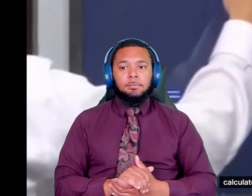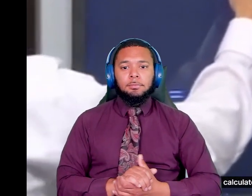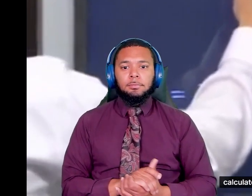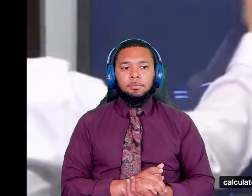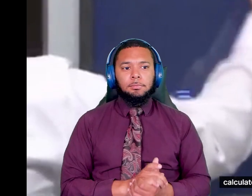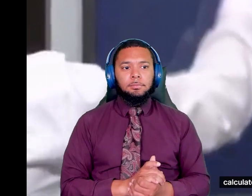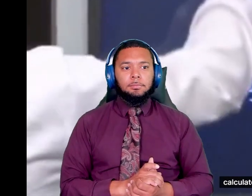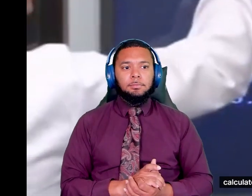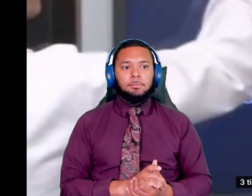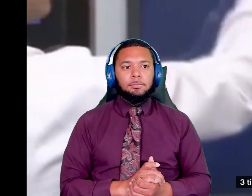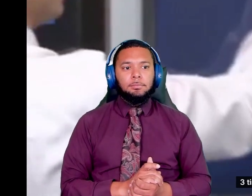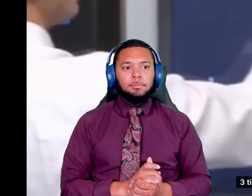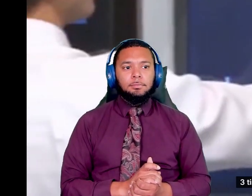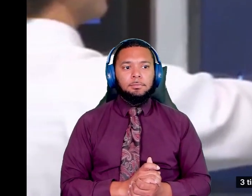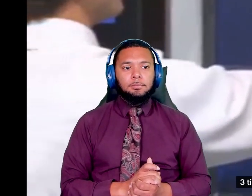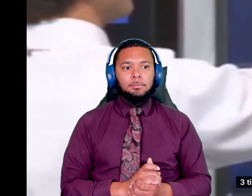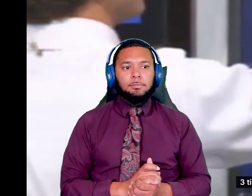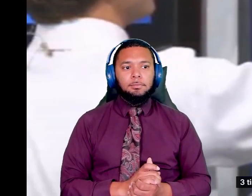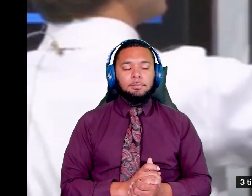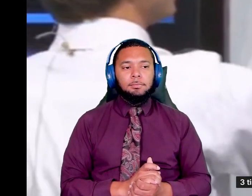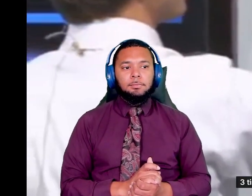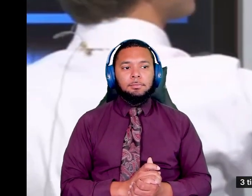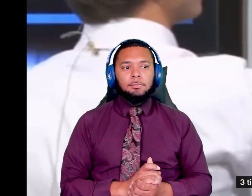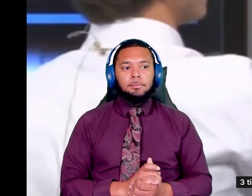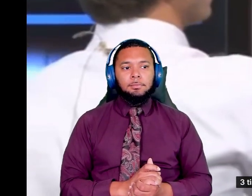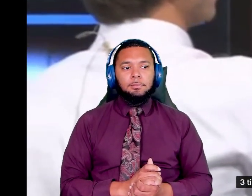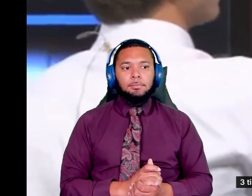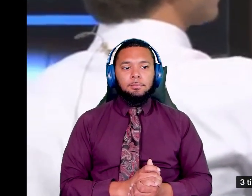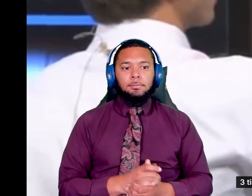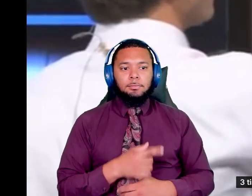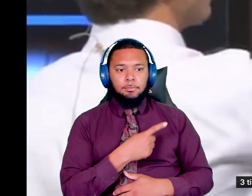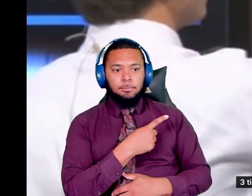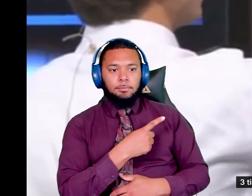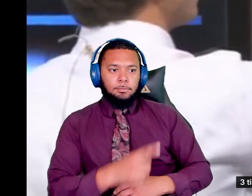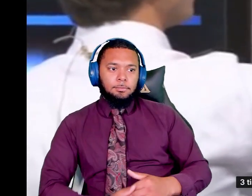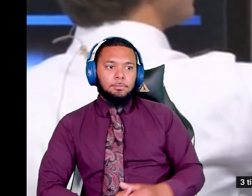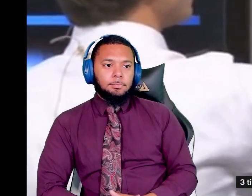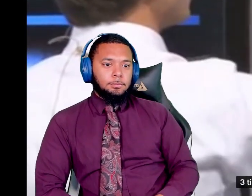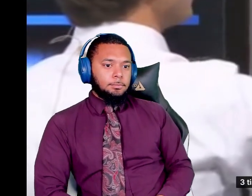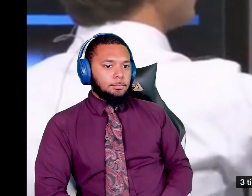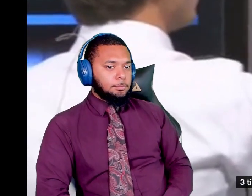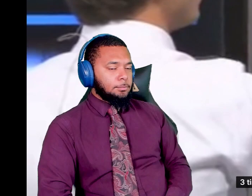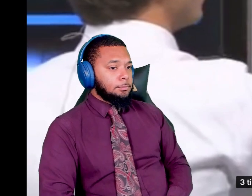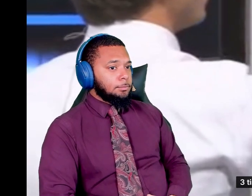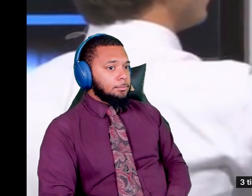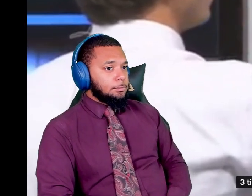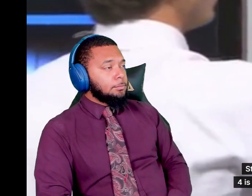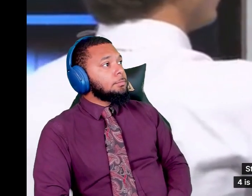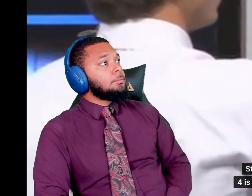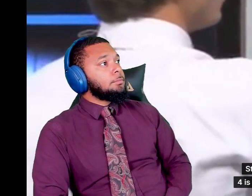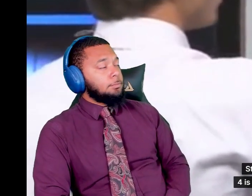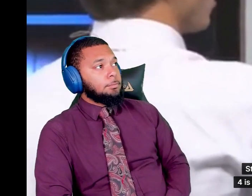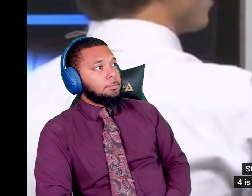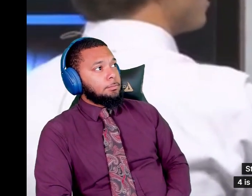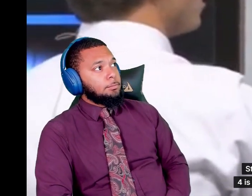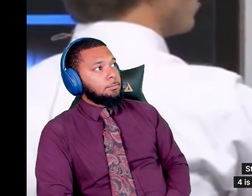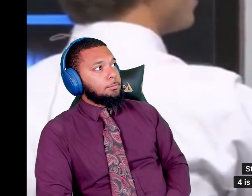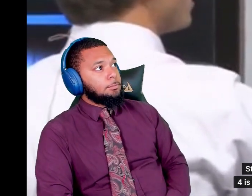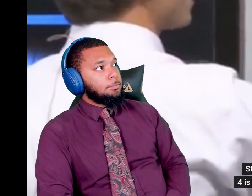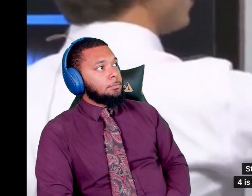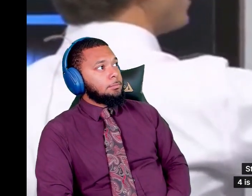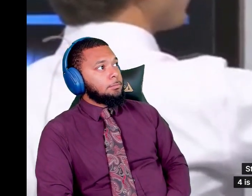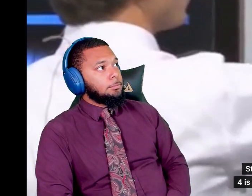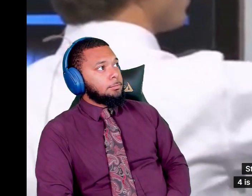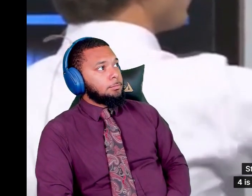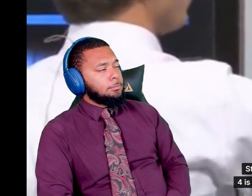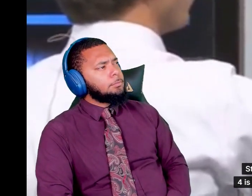4 times 3 is 12. 3 times 2 is 6. Carry 1 is 7. 3 times 3 is 9. Start with a 0